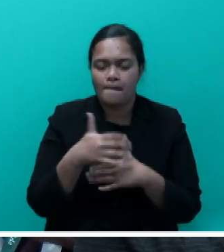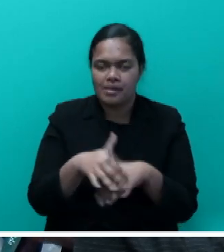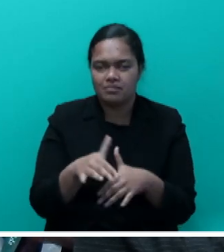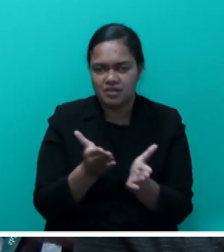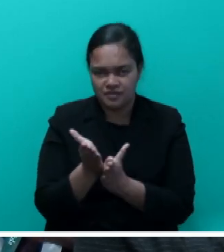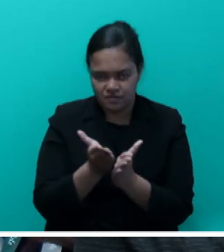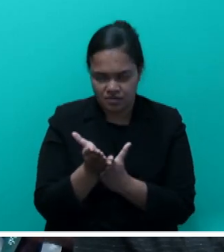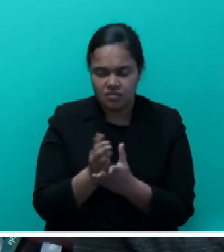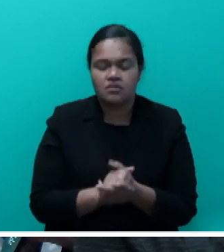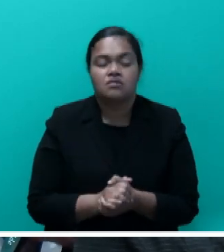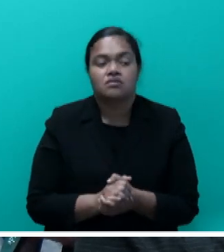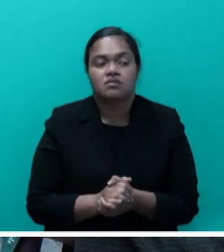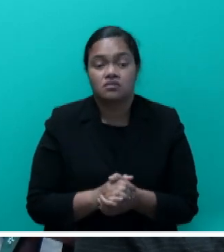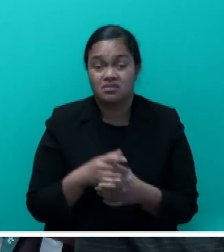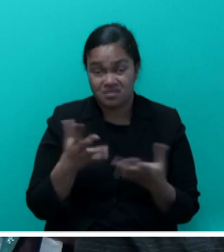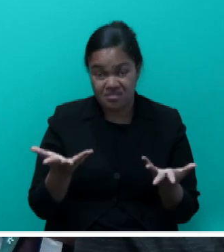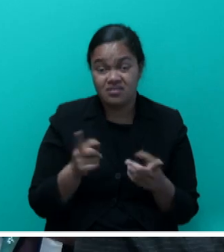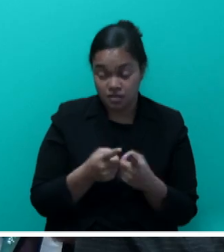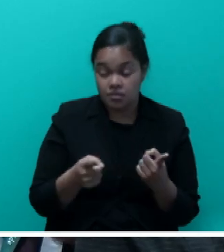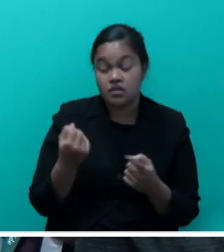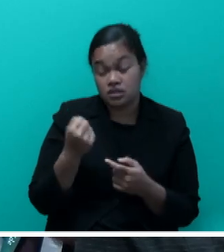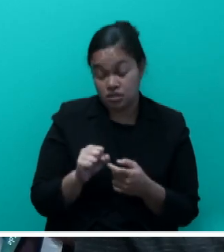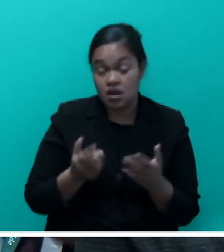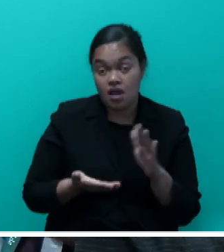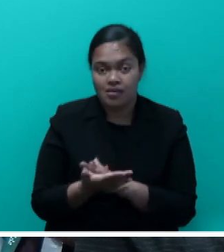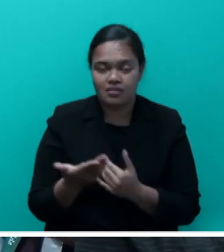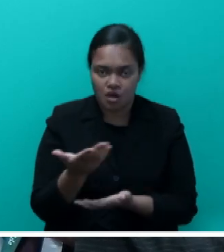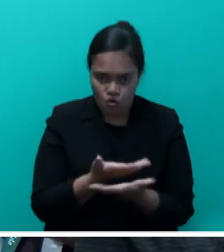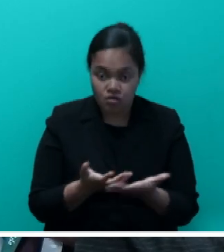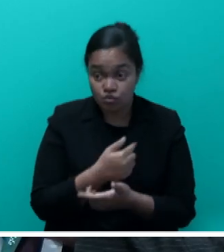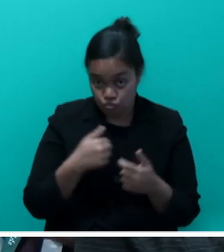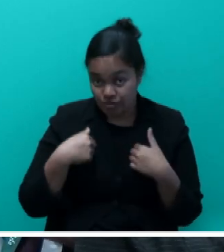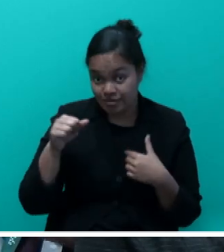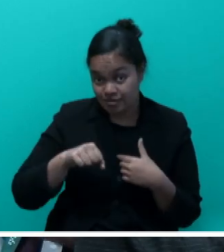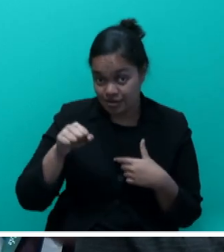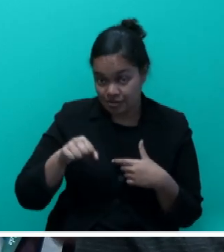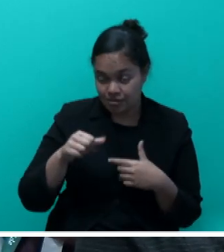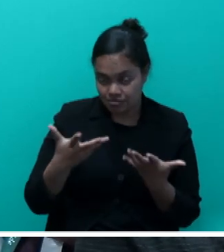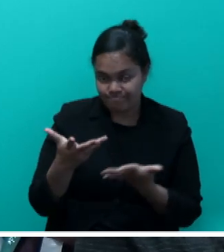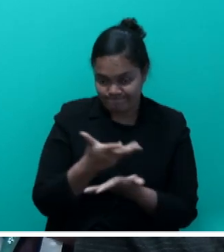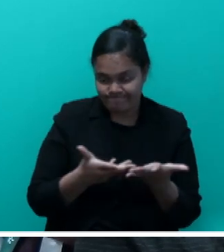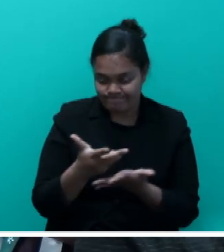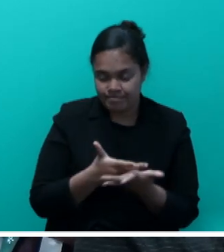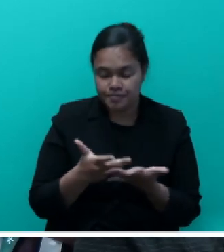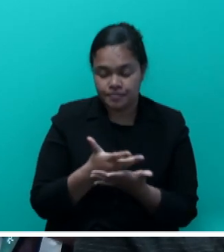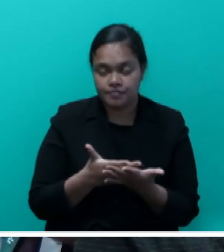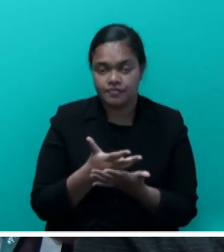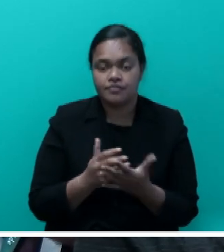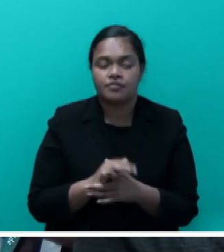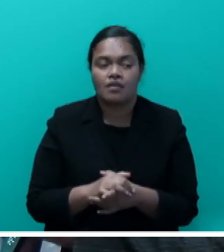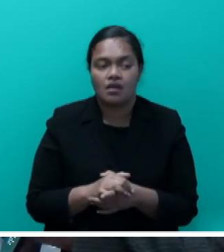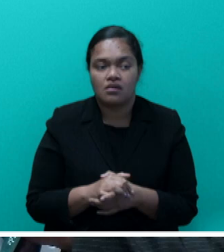is something which is still under discussion. We are considering it, and given the growing number